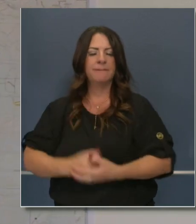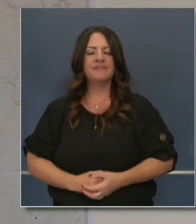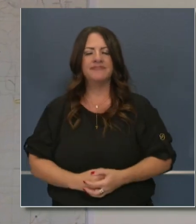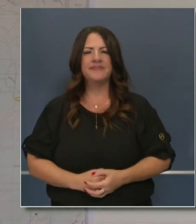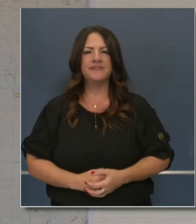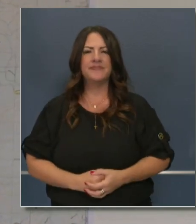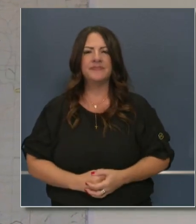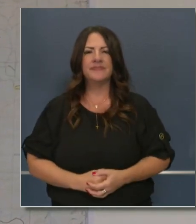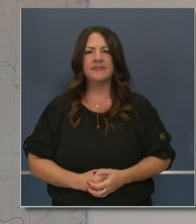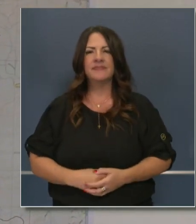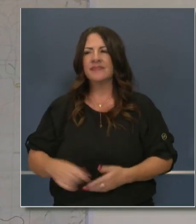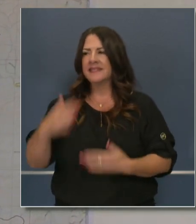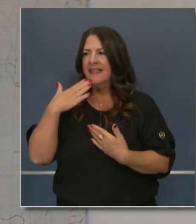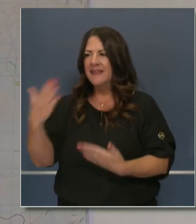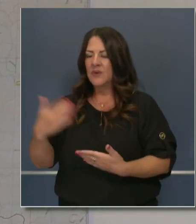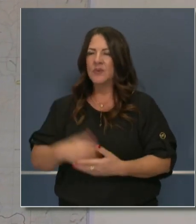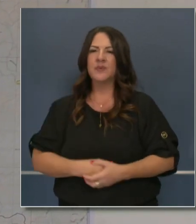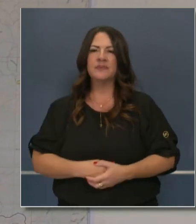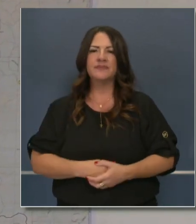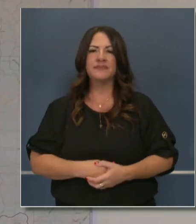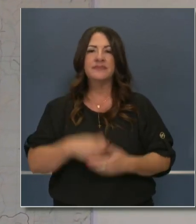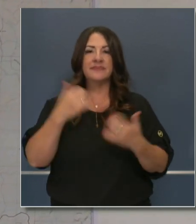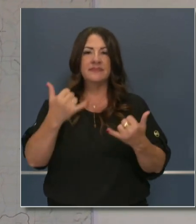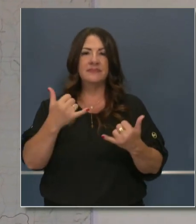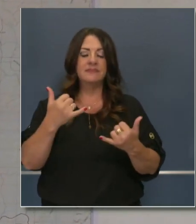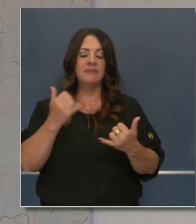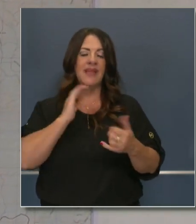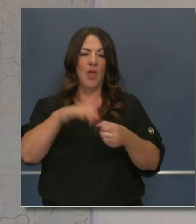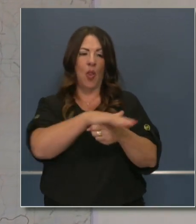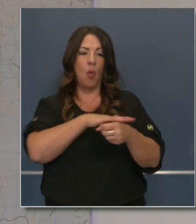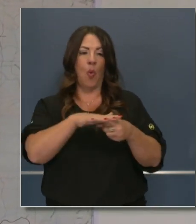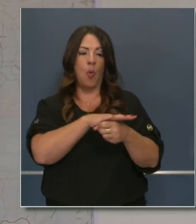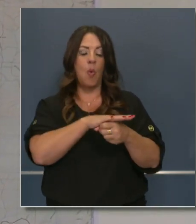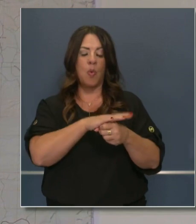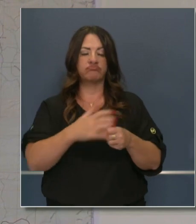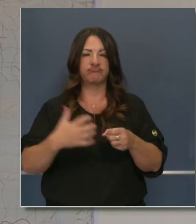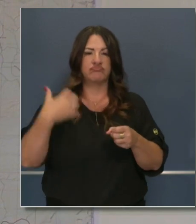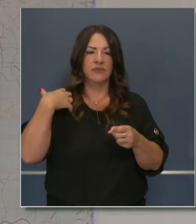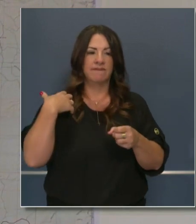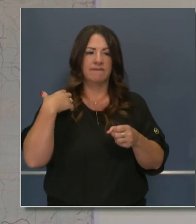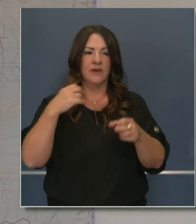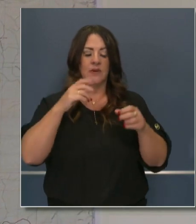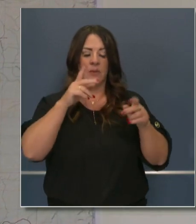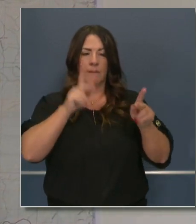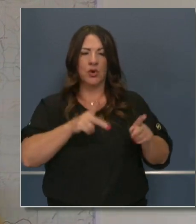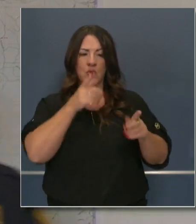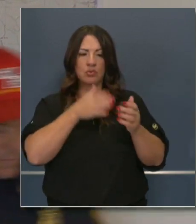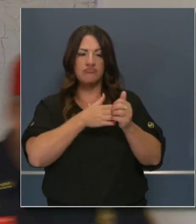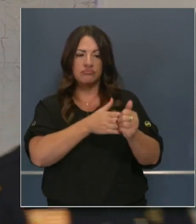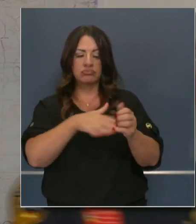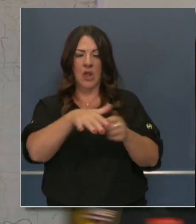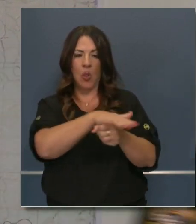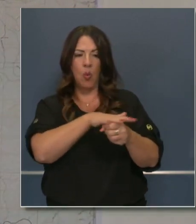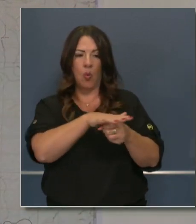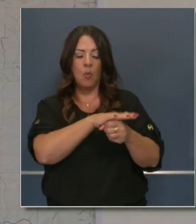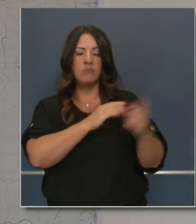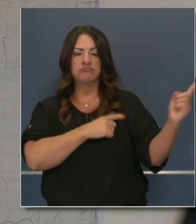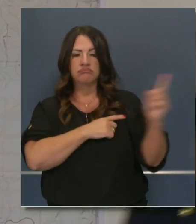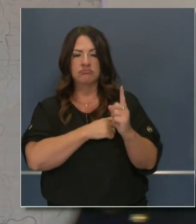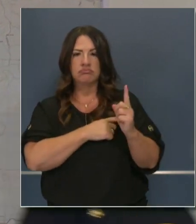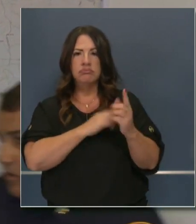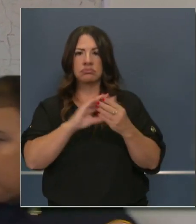Thank you, Commissioner. Now we'd like to get our local unit chief, Chief Gaya, for an update regarding the local unit.